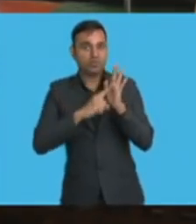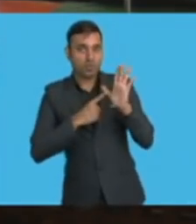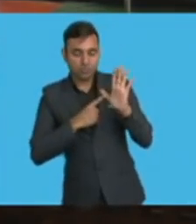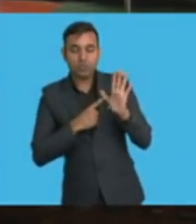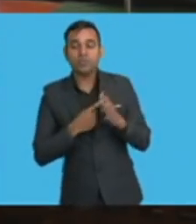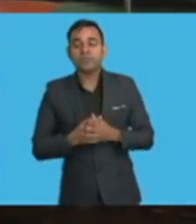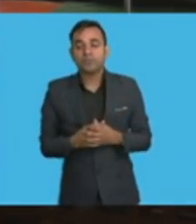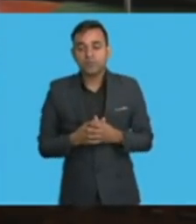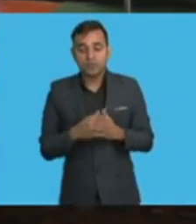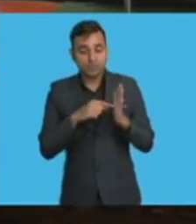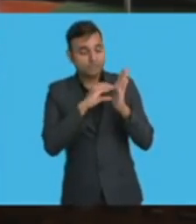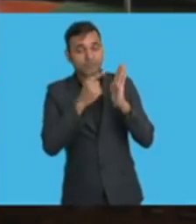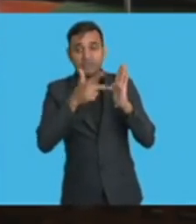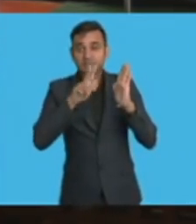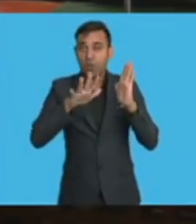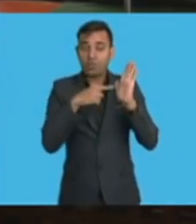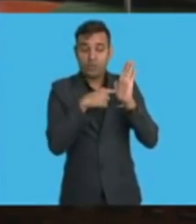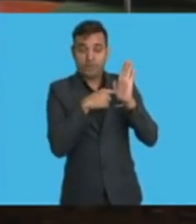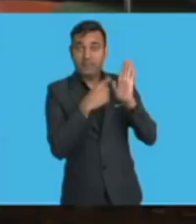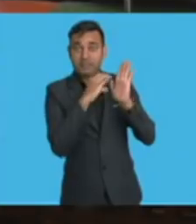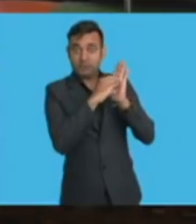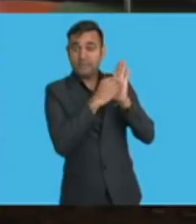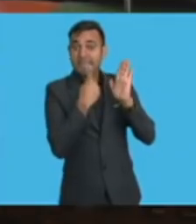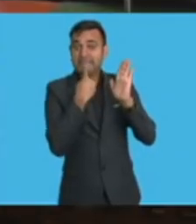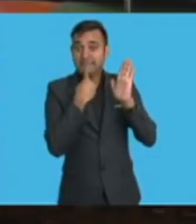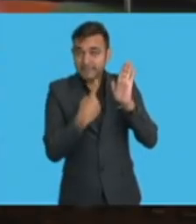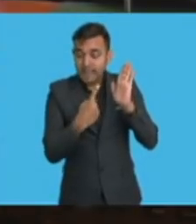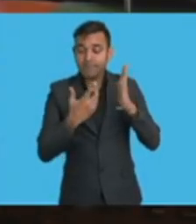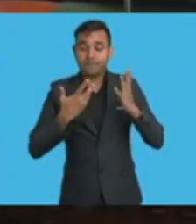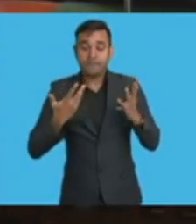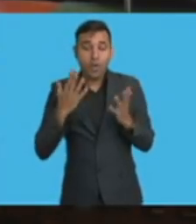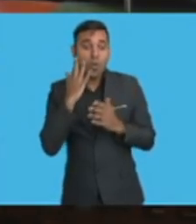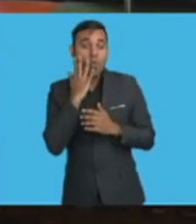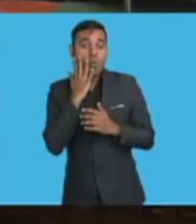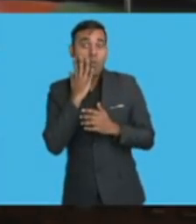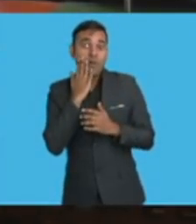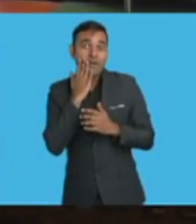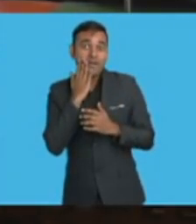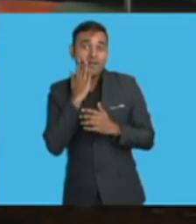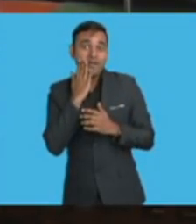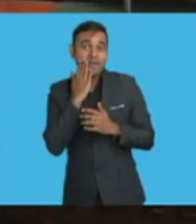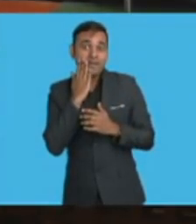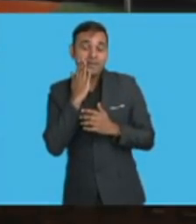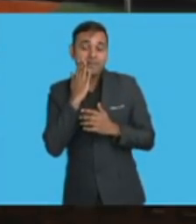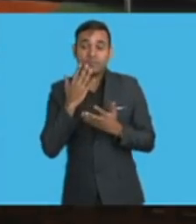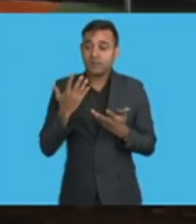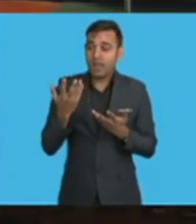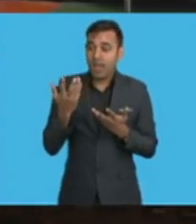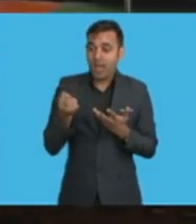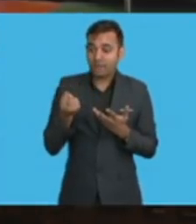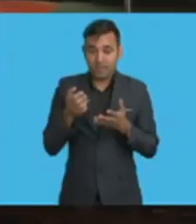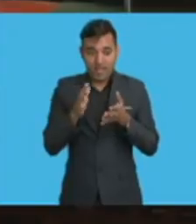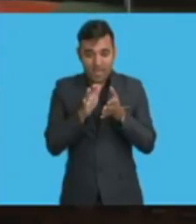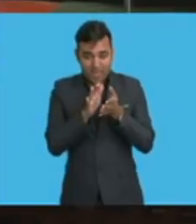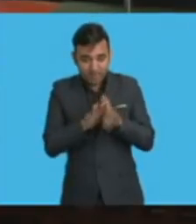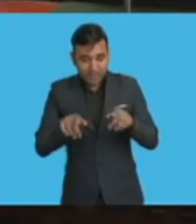Section 84 says that whenever there is a vacancy in the office